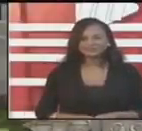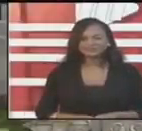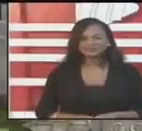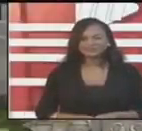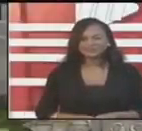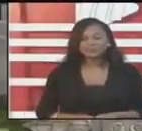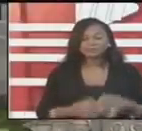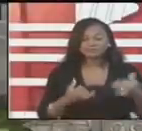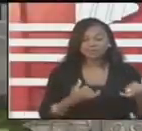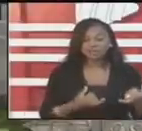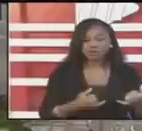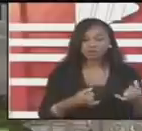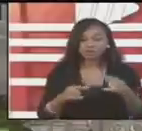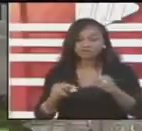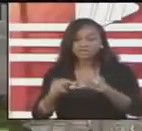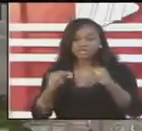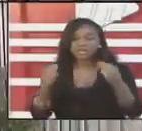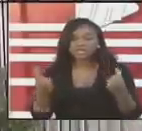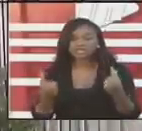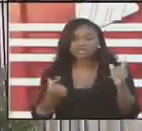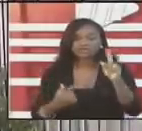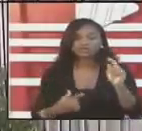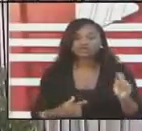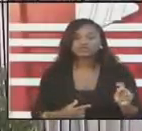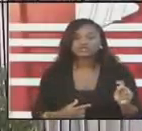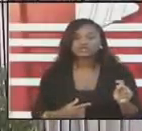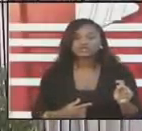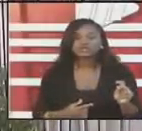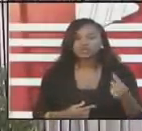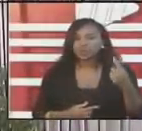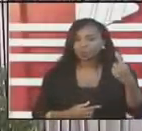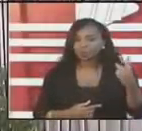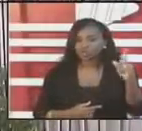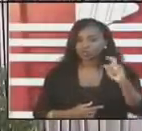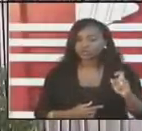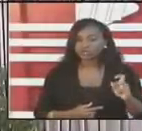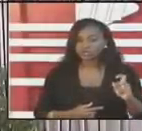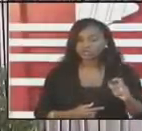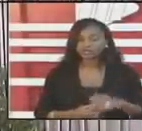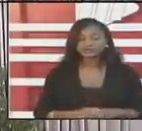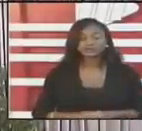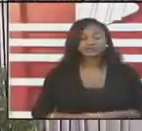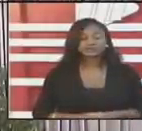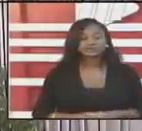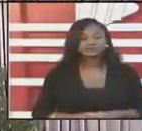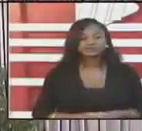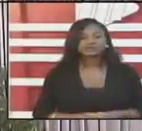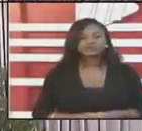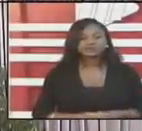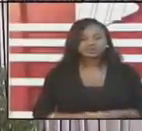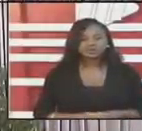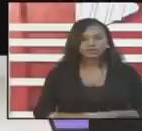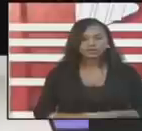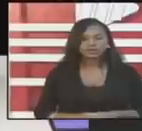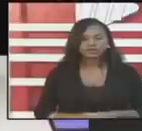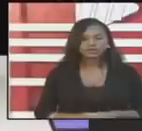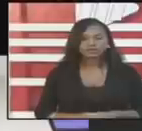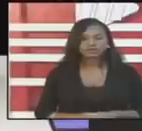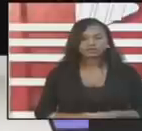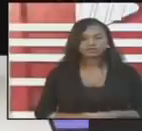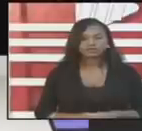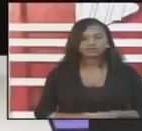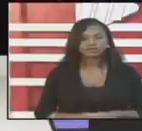I go back to Guardian Media Limited. One question, please. Yes, hi. I will stick to that one